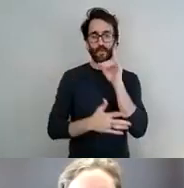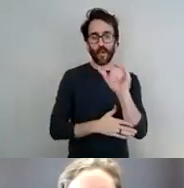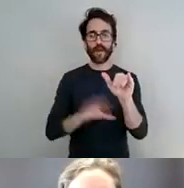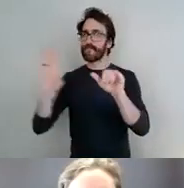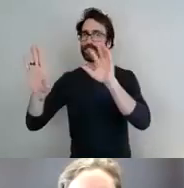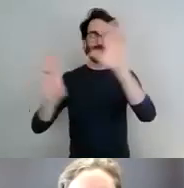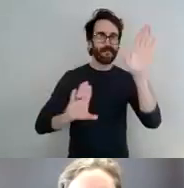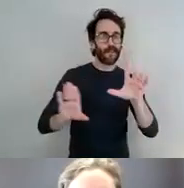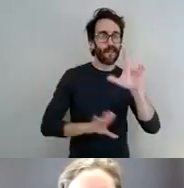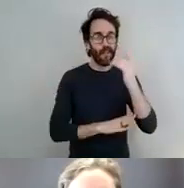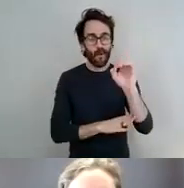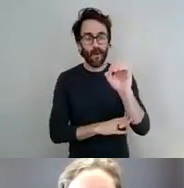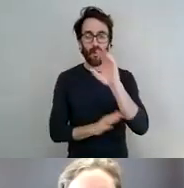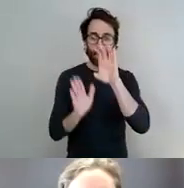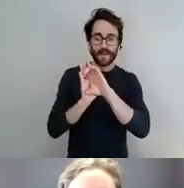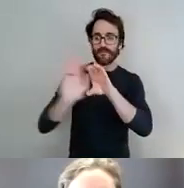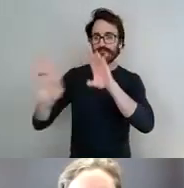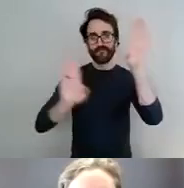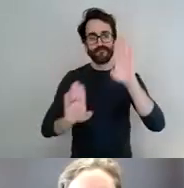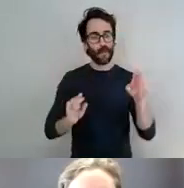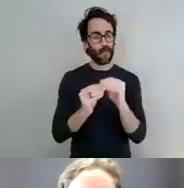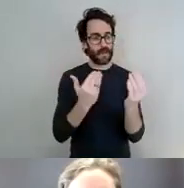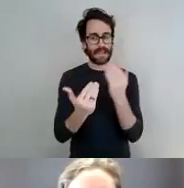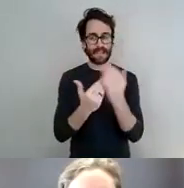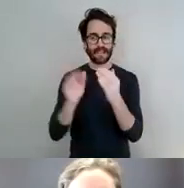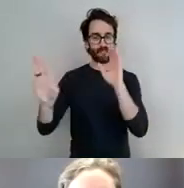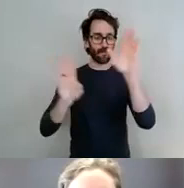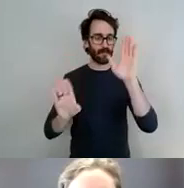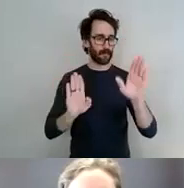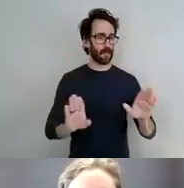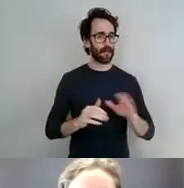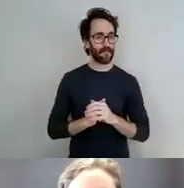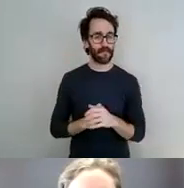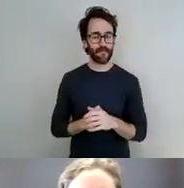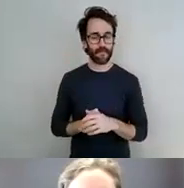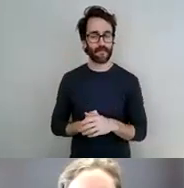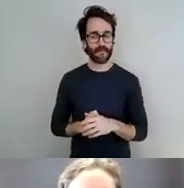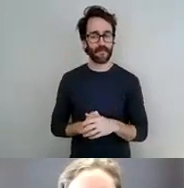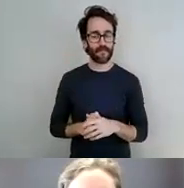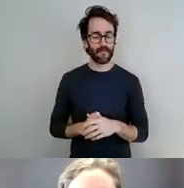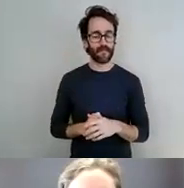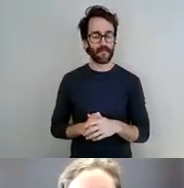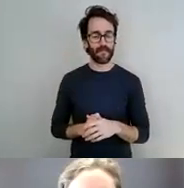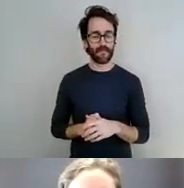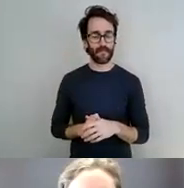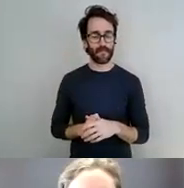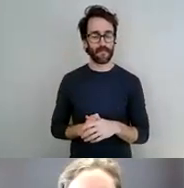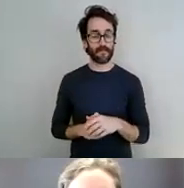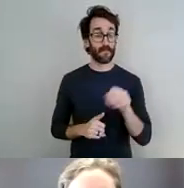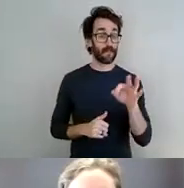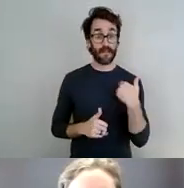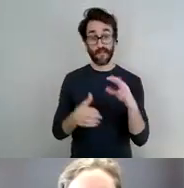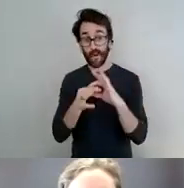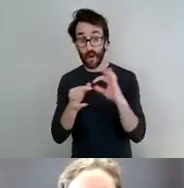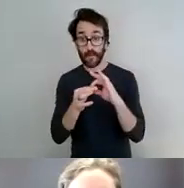and how to find resources a little bit easier. So I encourage you to check us out there. And if you have any comments or suggestions,